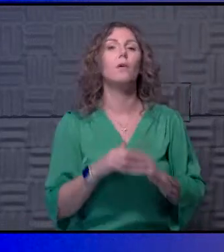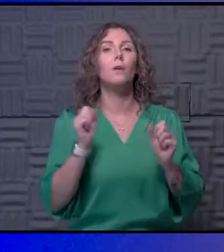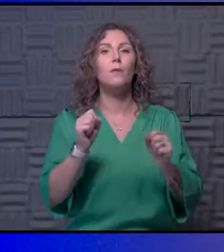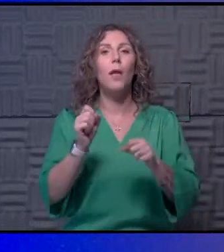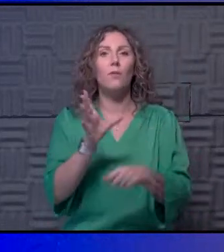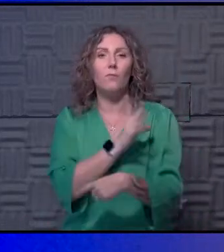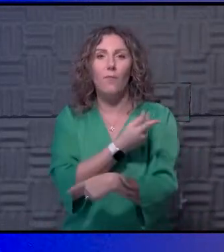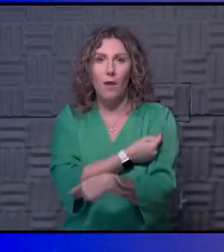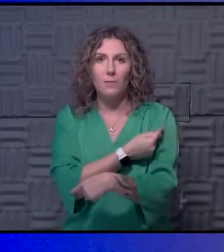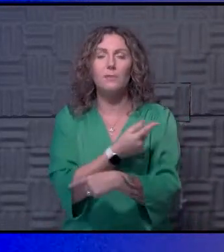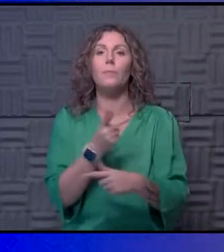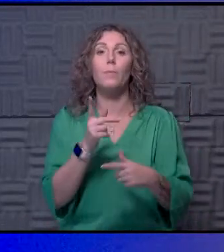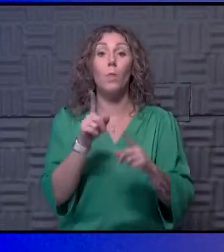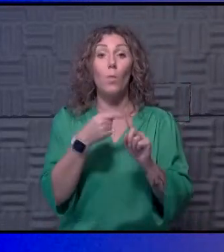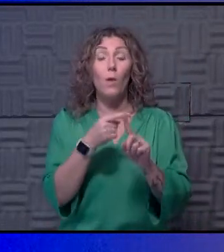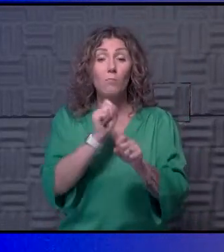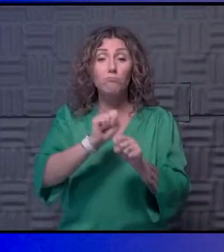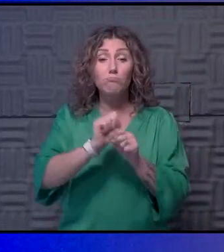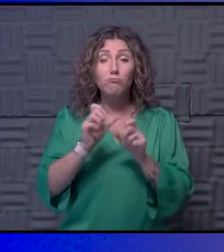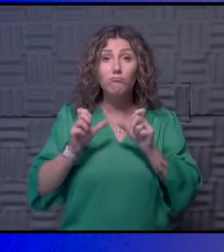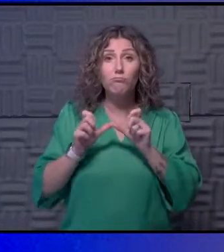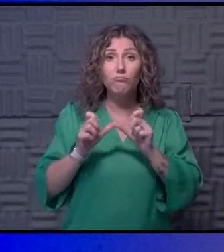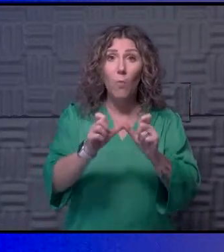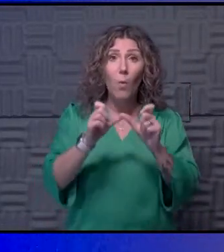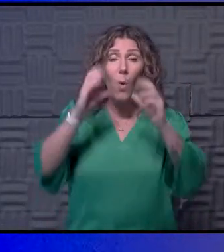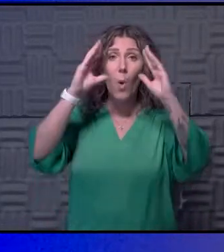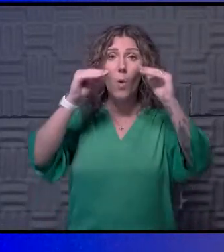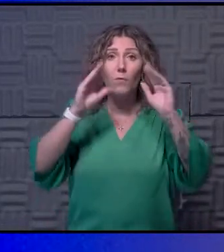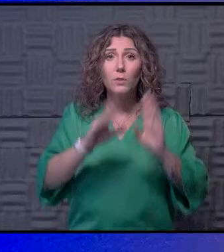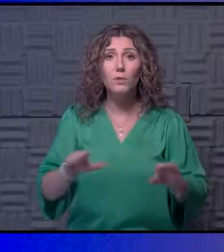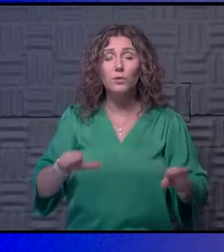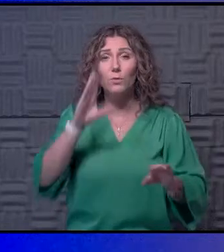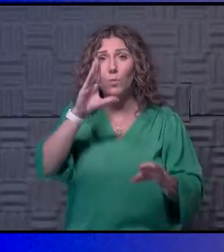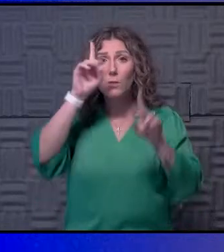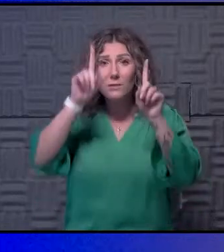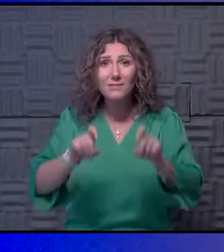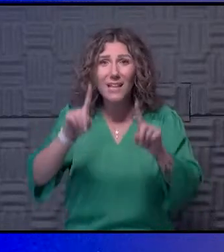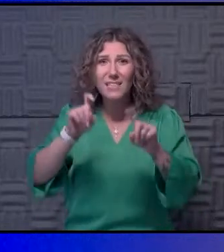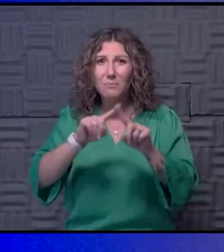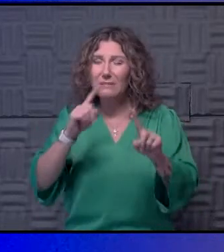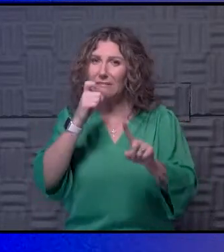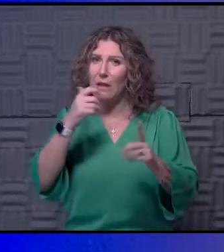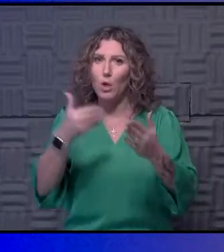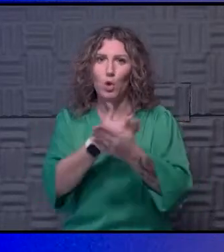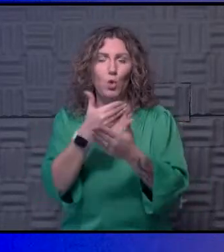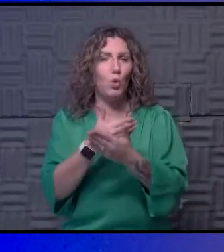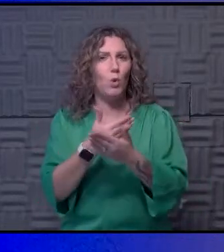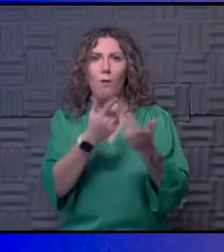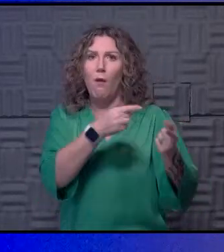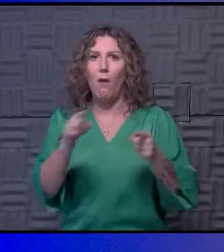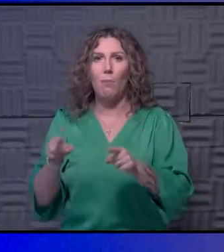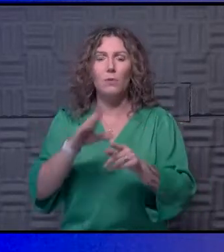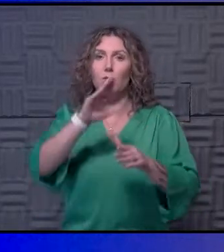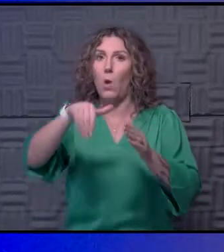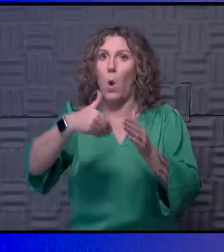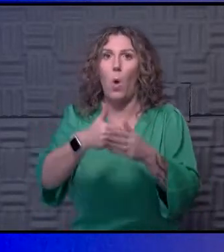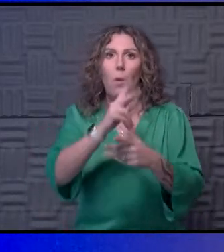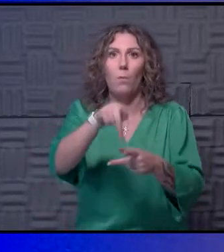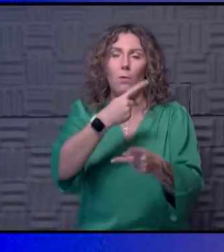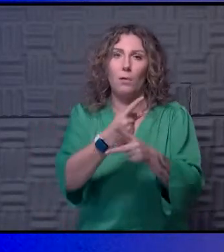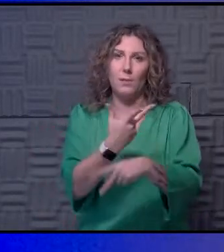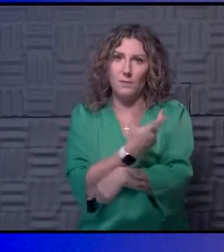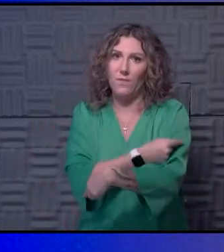vaccinated. Now, as they work through this, hopefully children will be tested, but that's not new. This occurs with really a lot of types